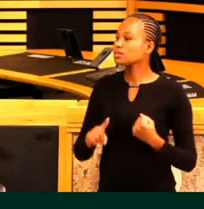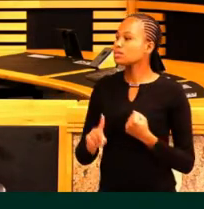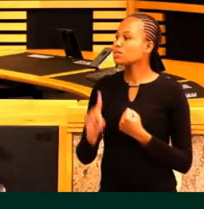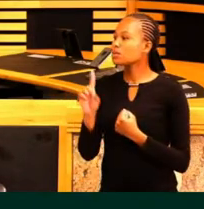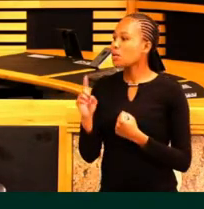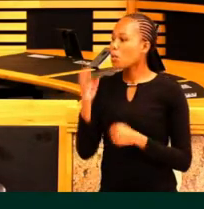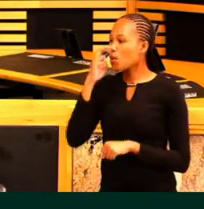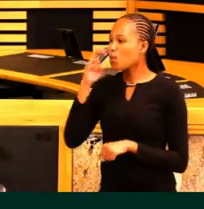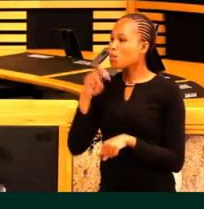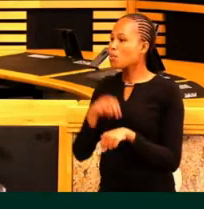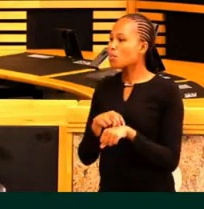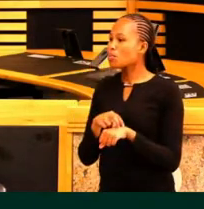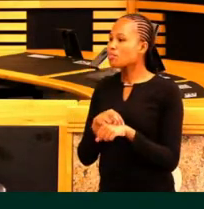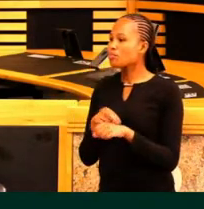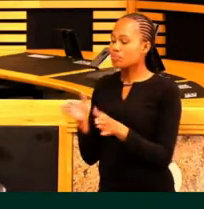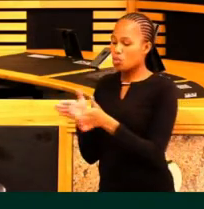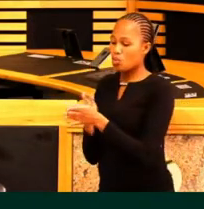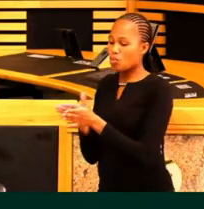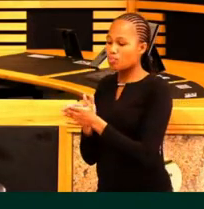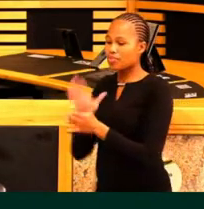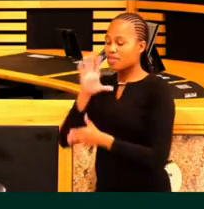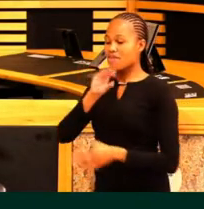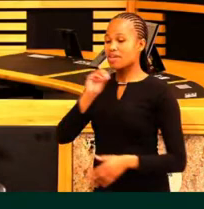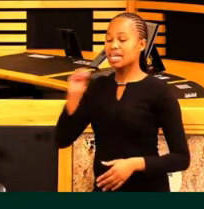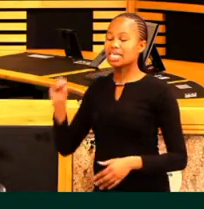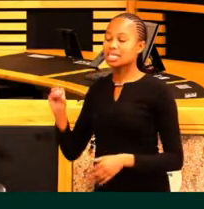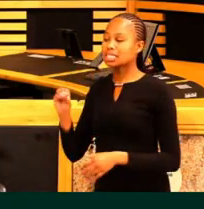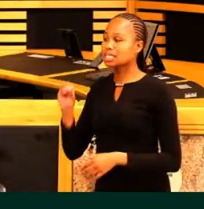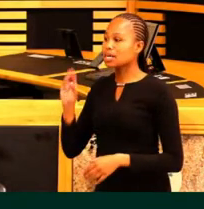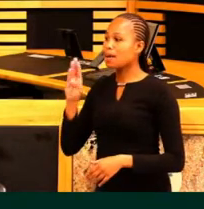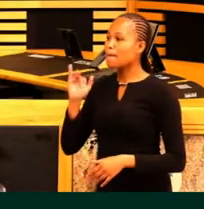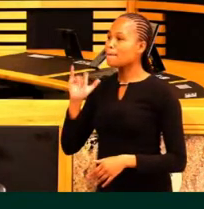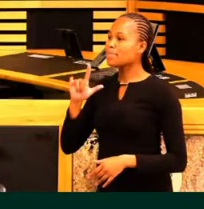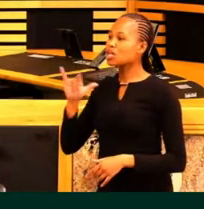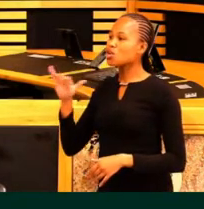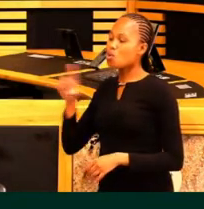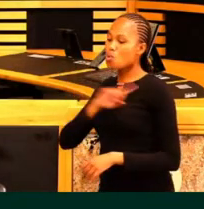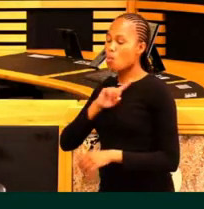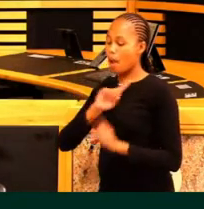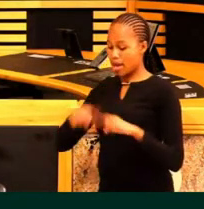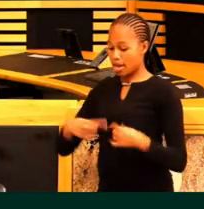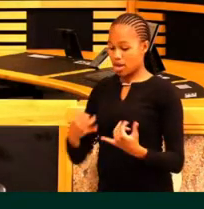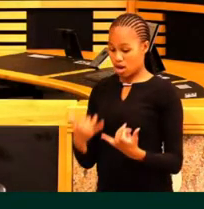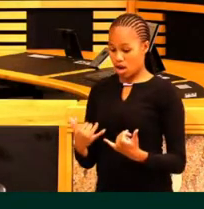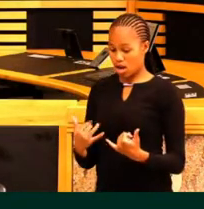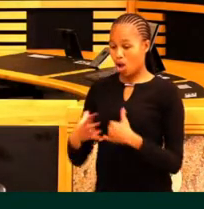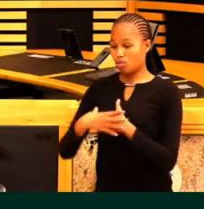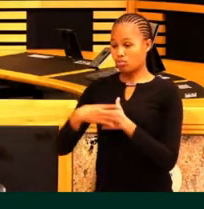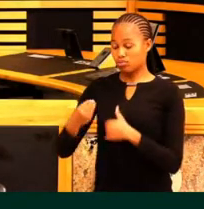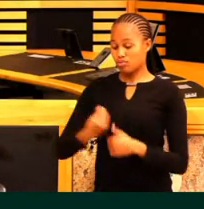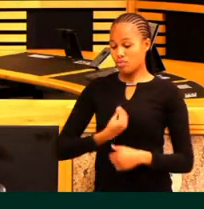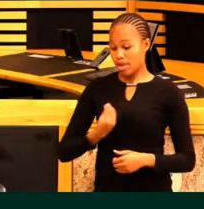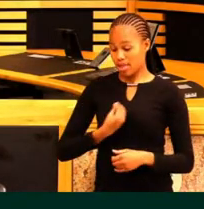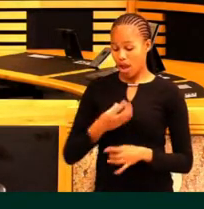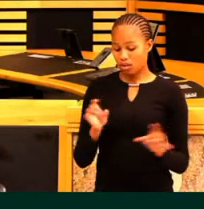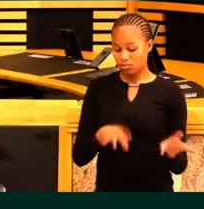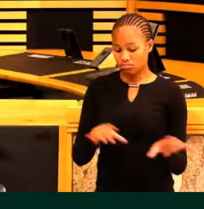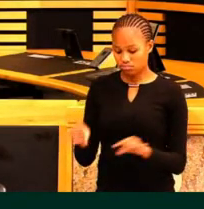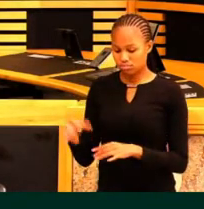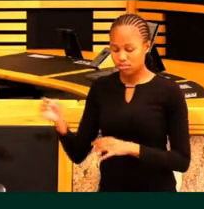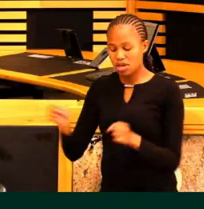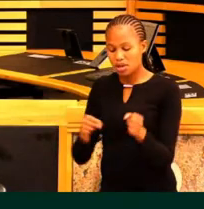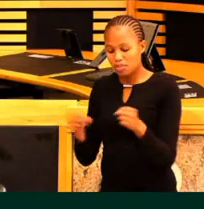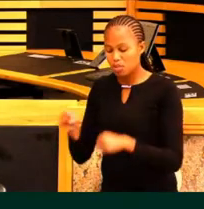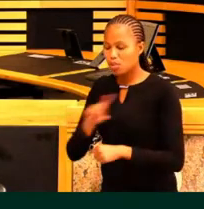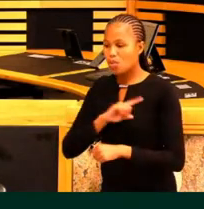needed in fact brought 500 billion so why can't we go out at this moment with young people suffering with unemployment